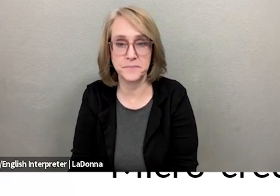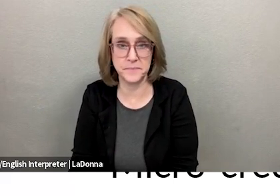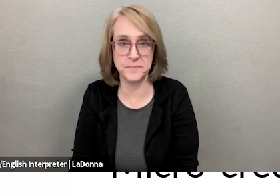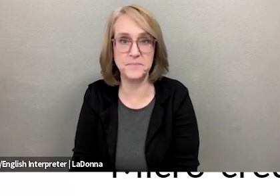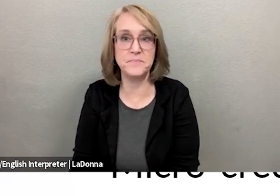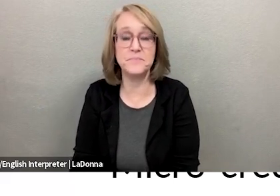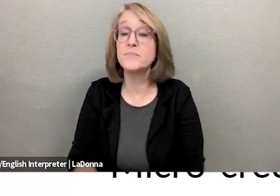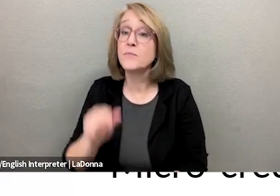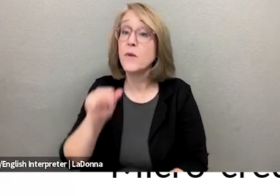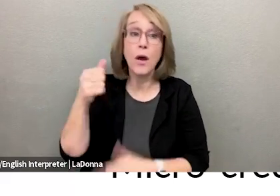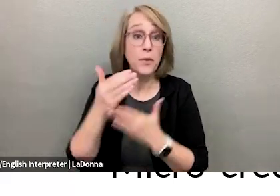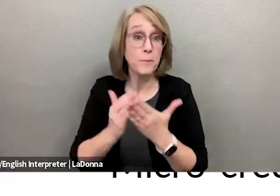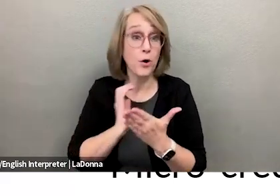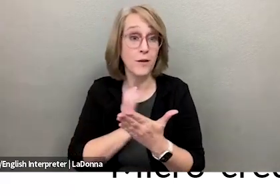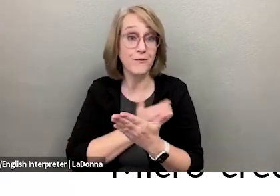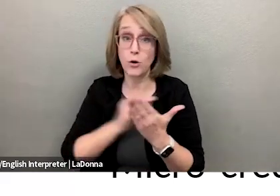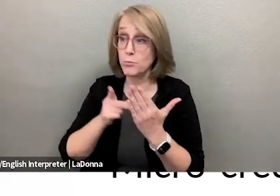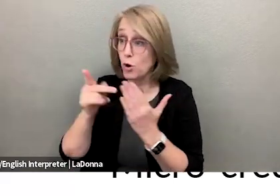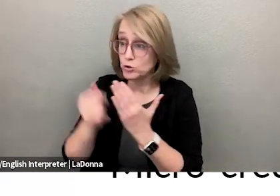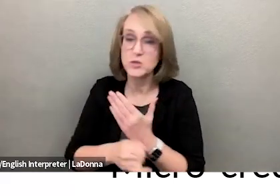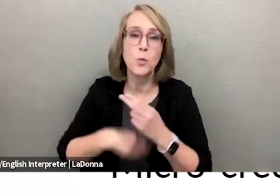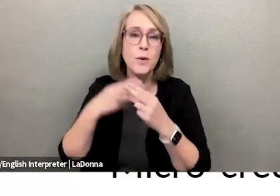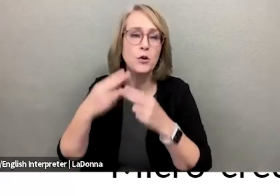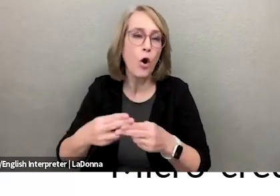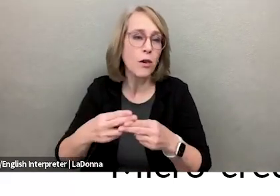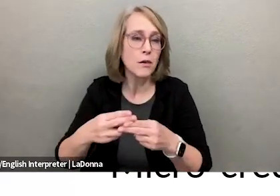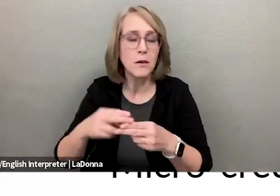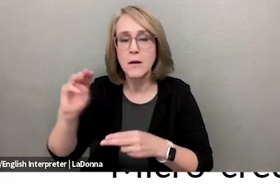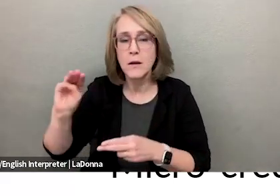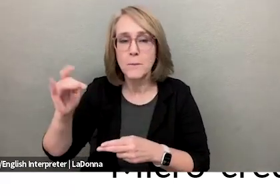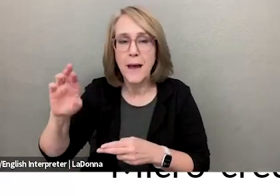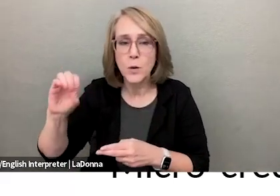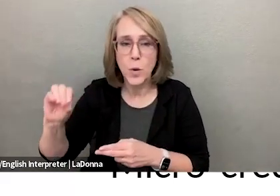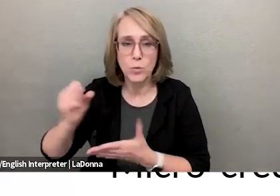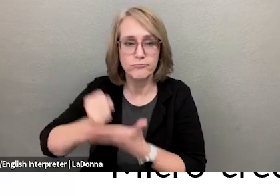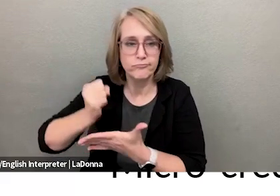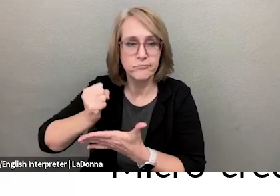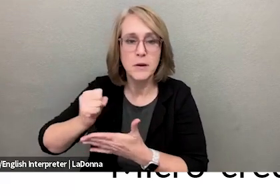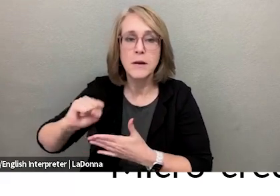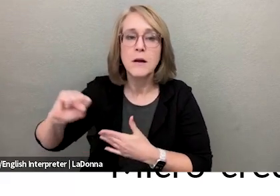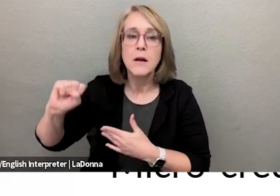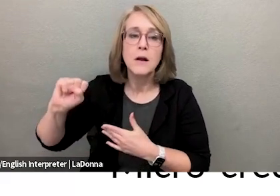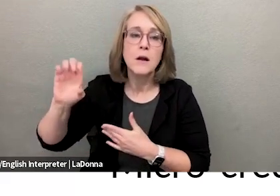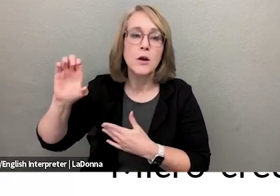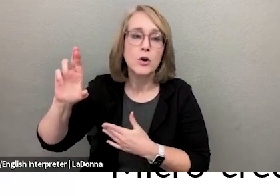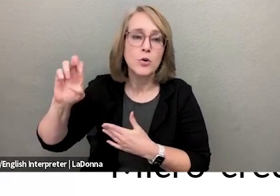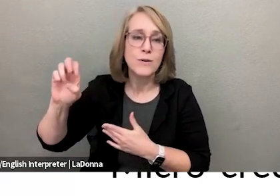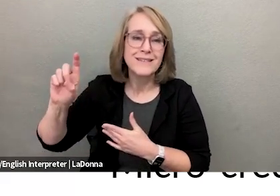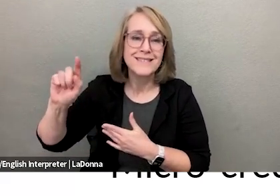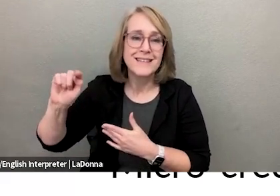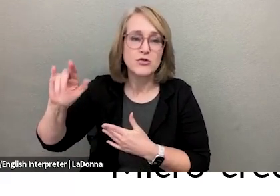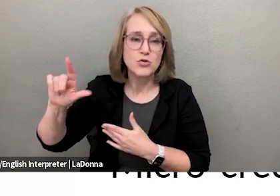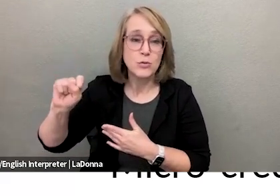The other component of our project is what we're calling our micro-credentialing and badging, virtual badges.